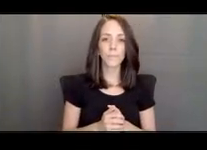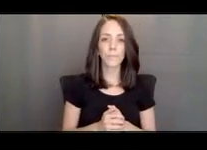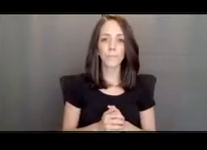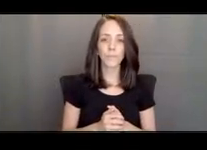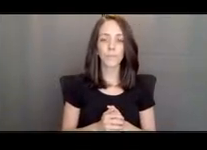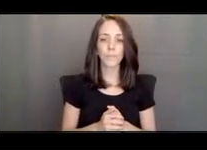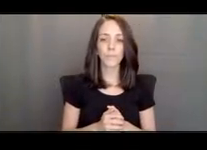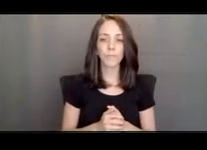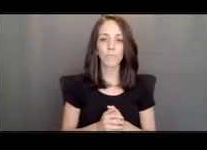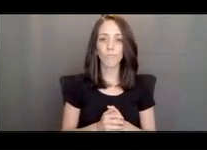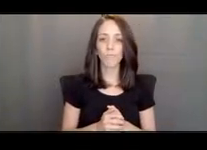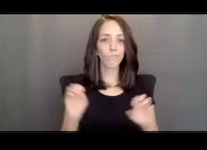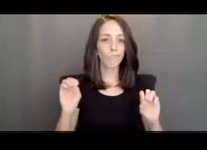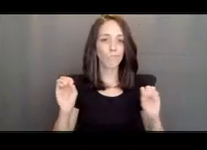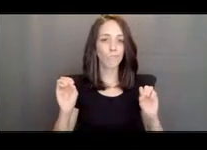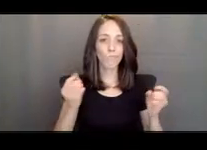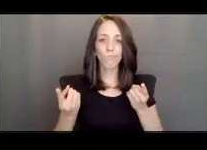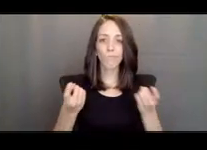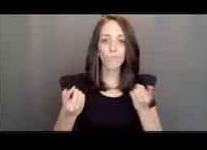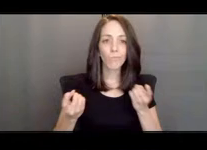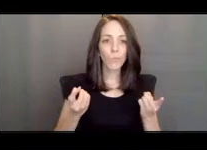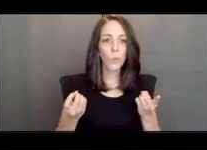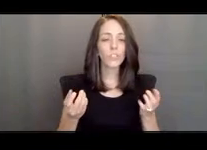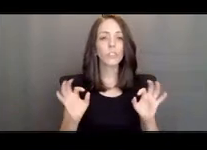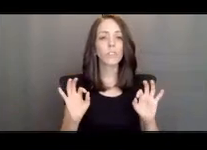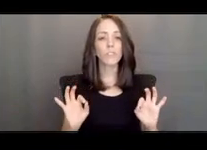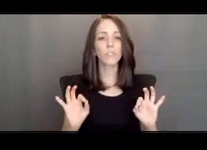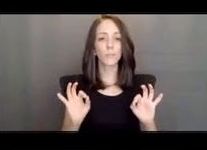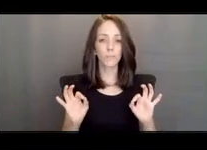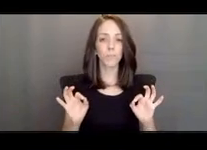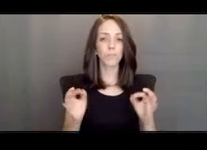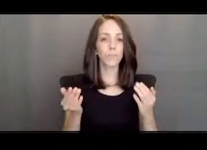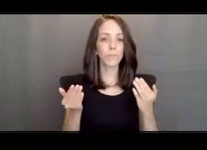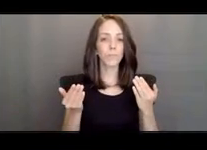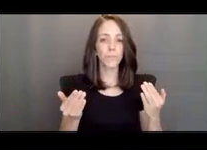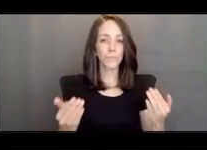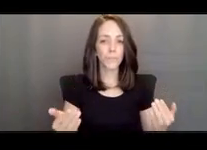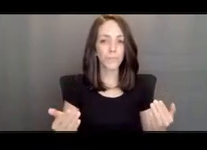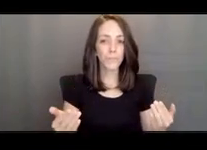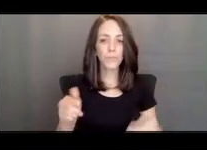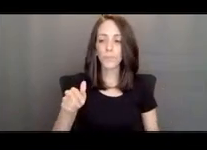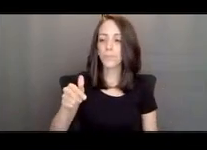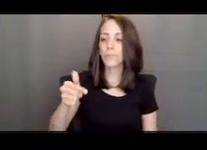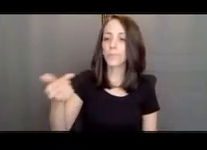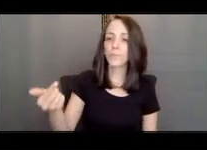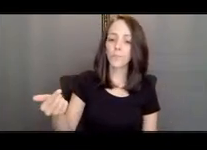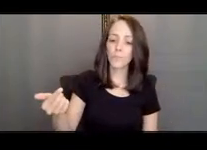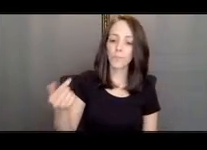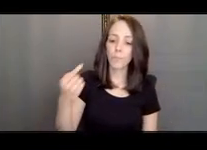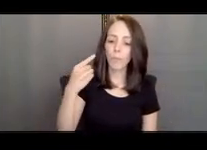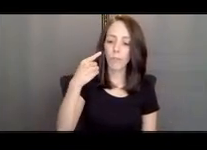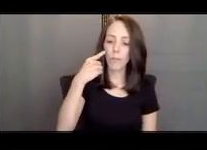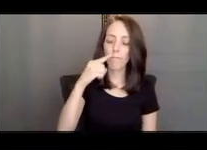Seeing none in the chat, I will turn it over to Ms. Seeley for the roll.